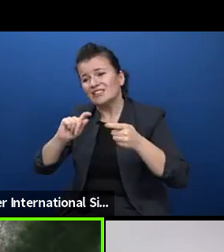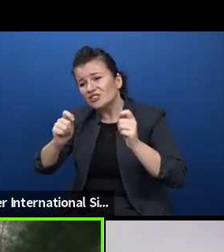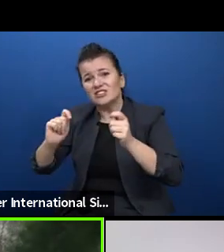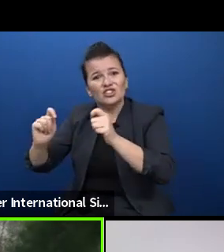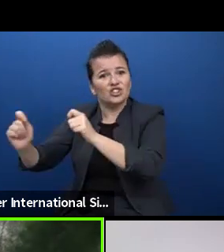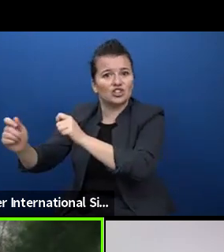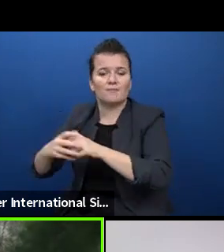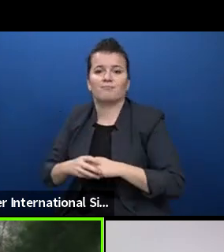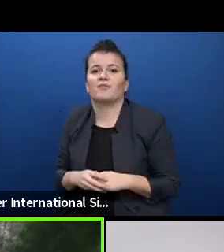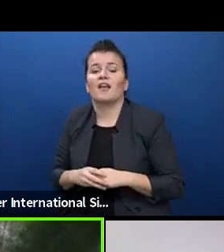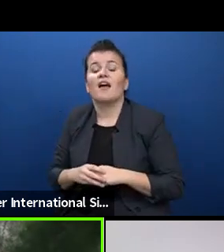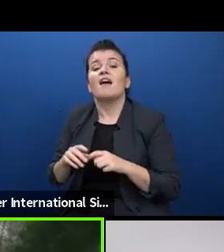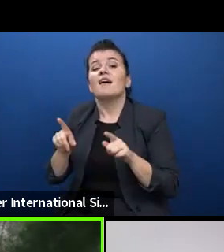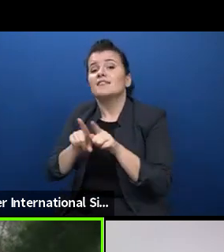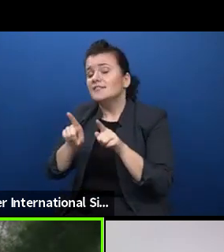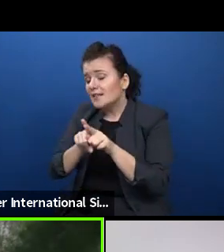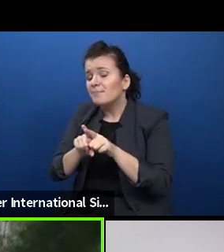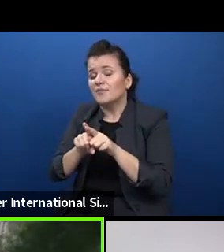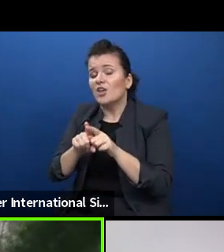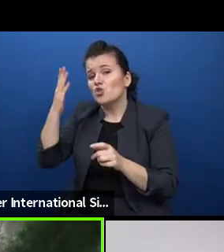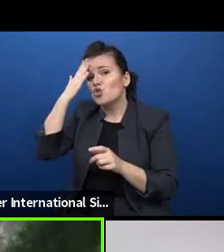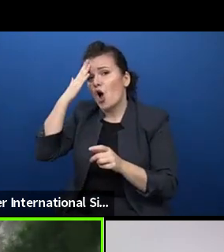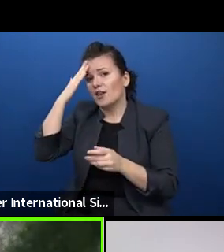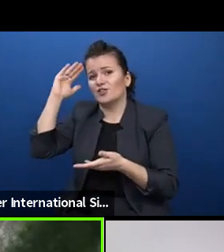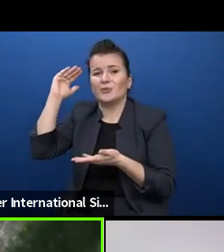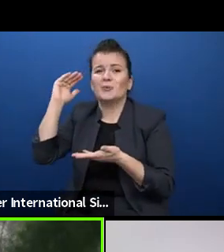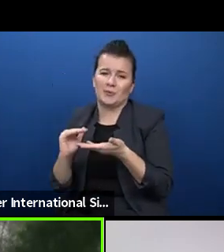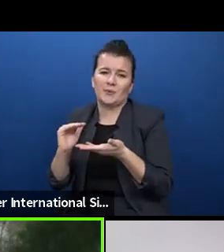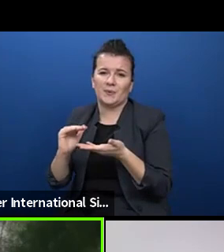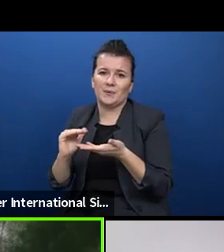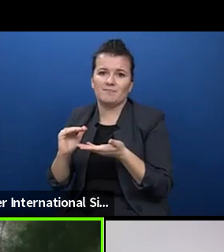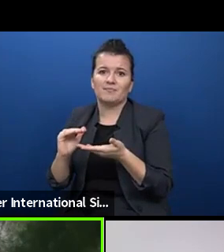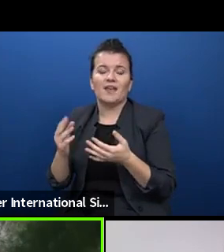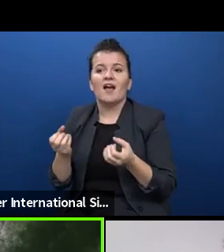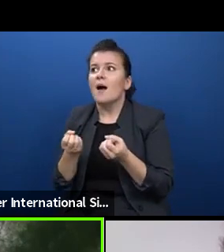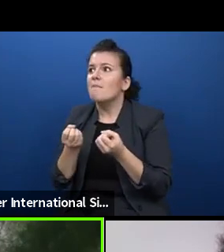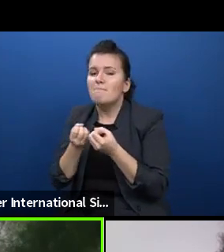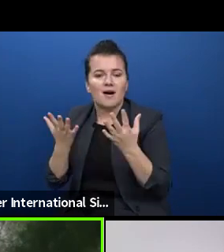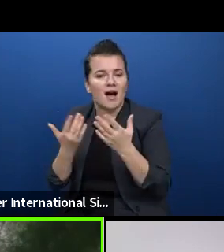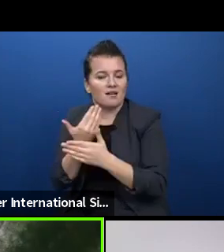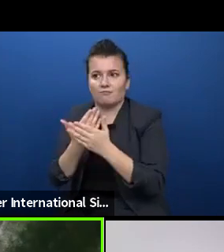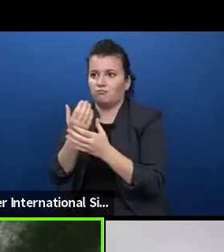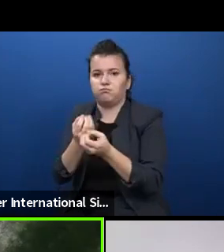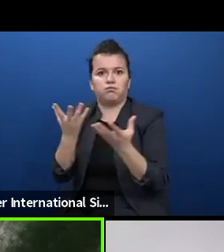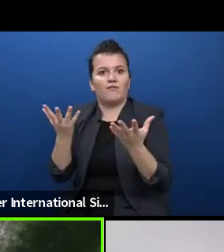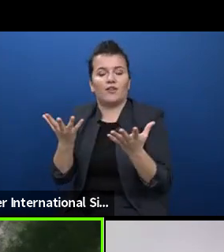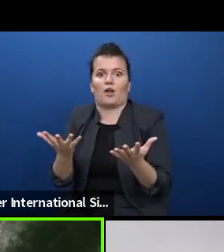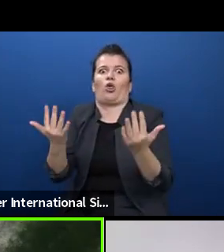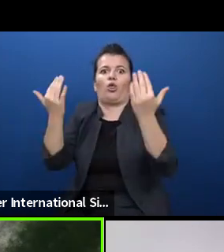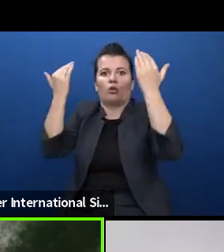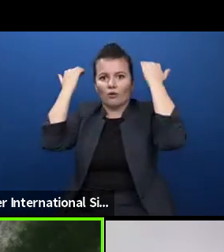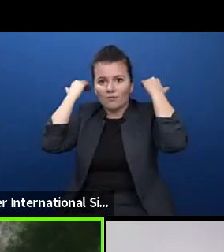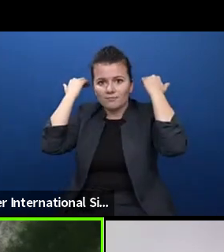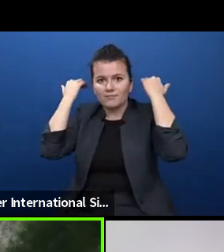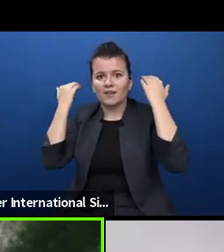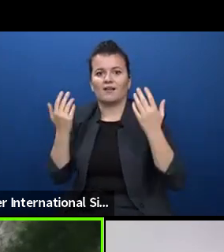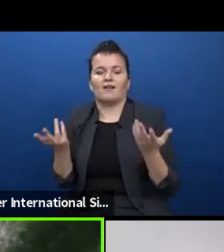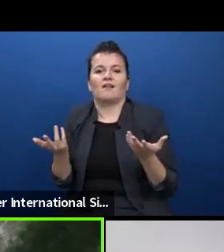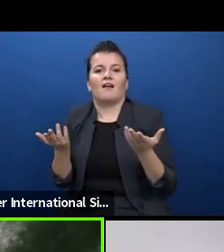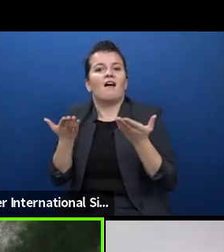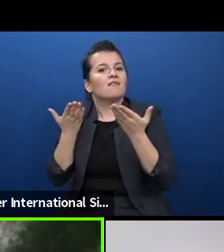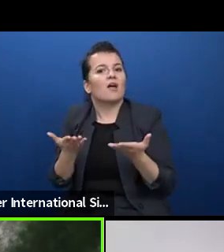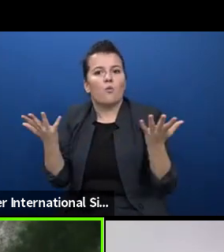overwhelming. You know, what we've done is to, is to be bombarded by